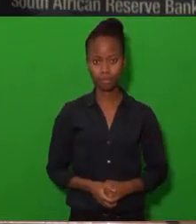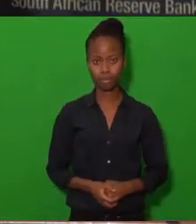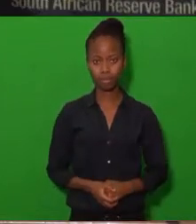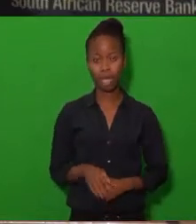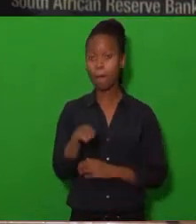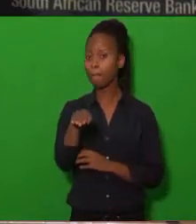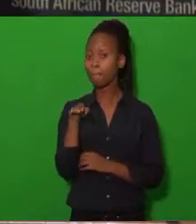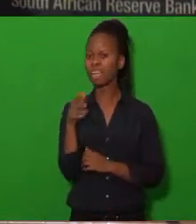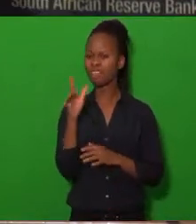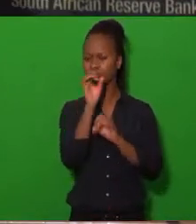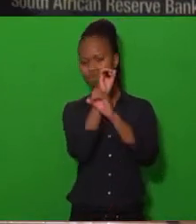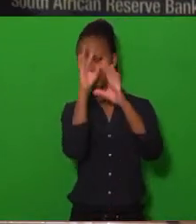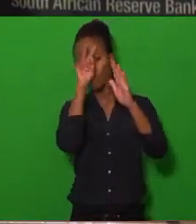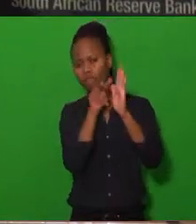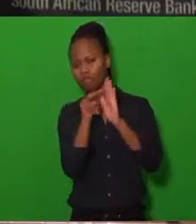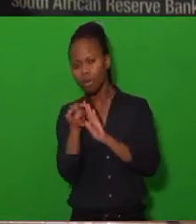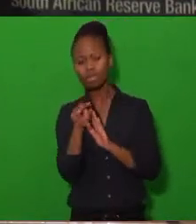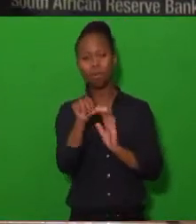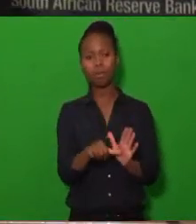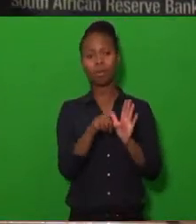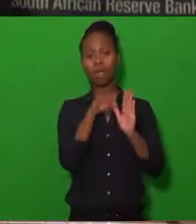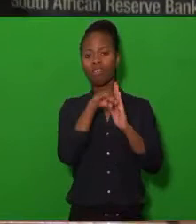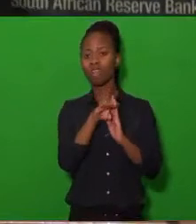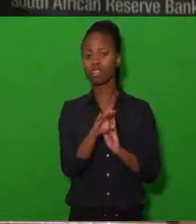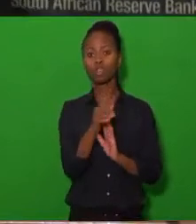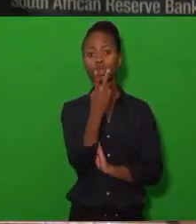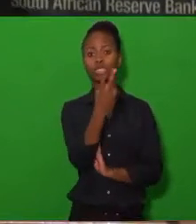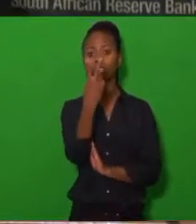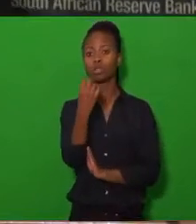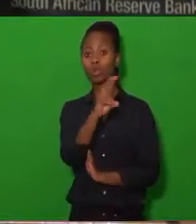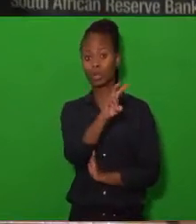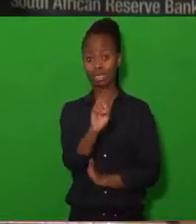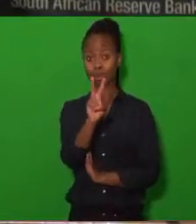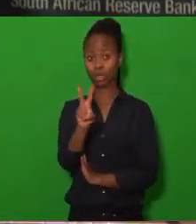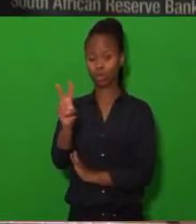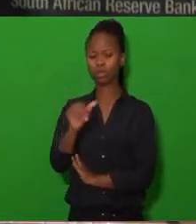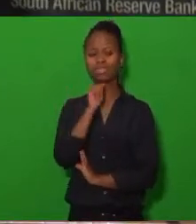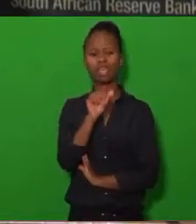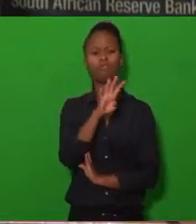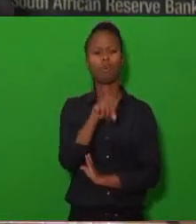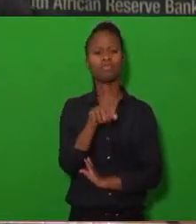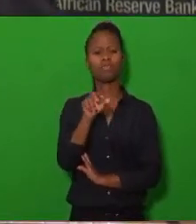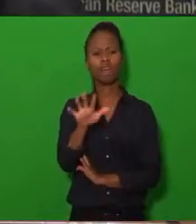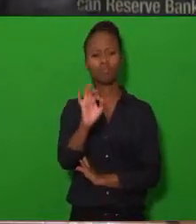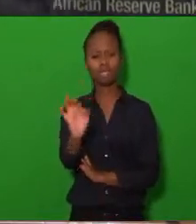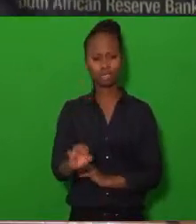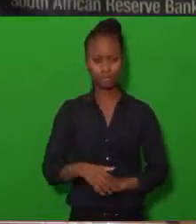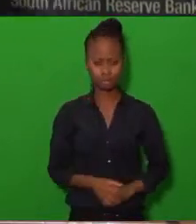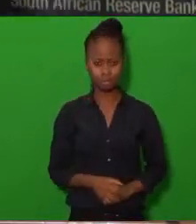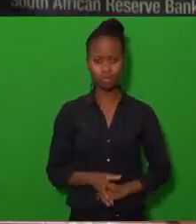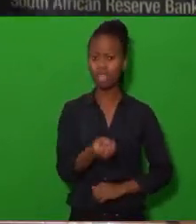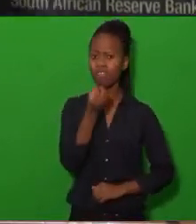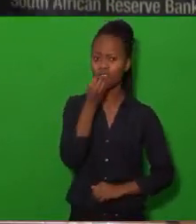The bank's forecast for core inflation for 2022 is 4.5%. Food price inflation continues